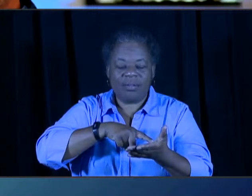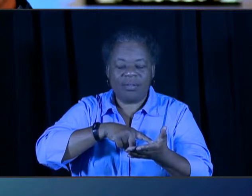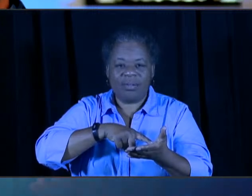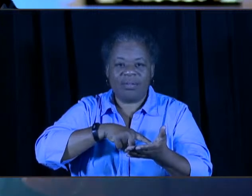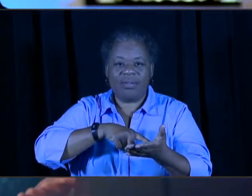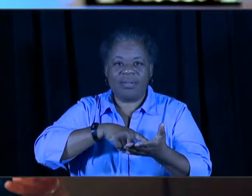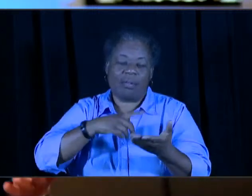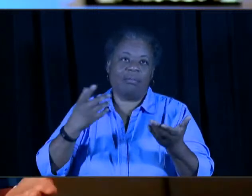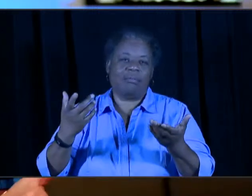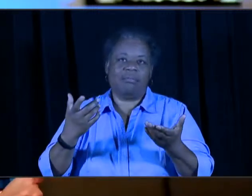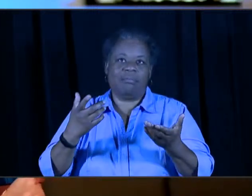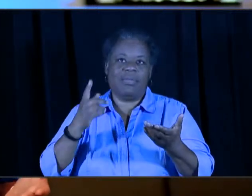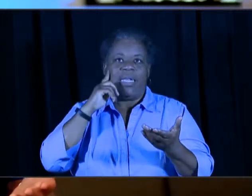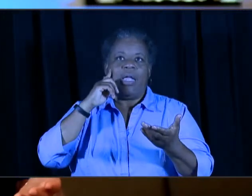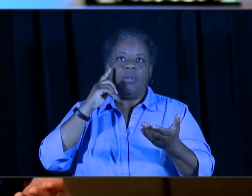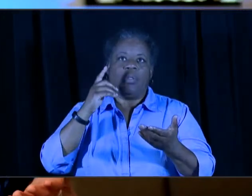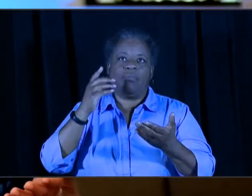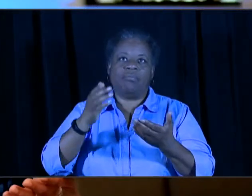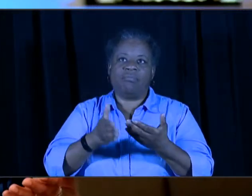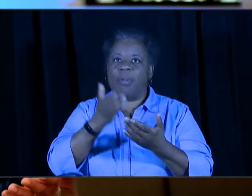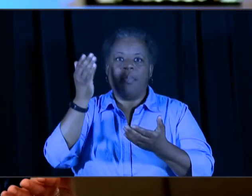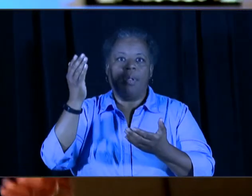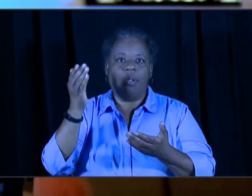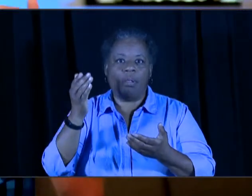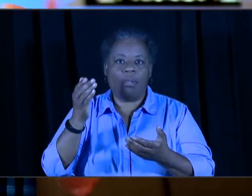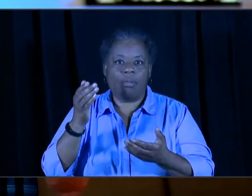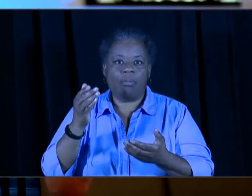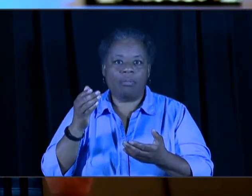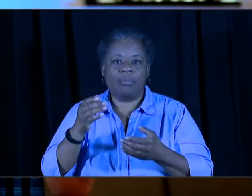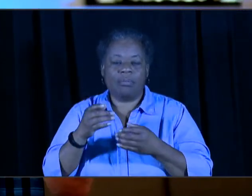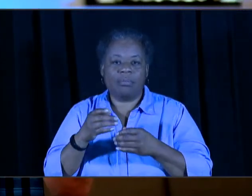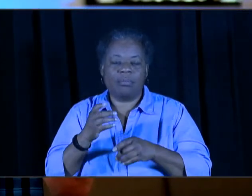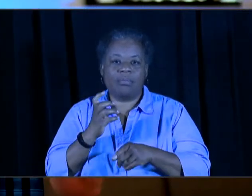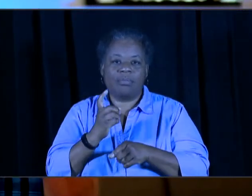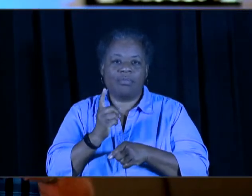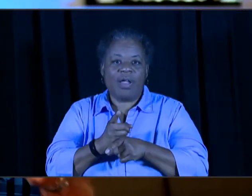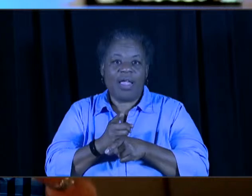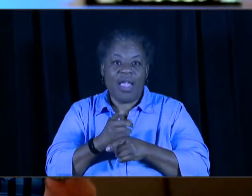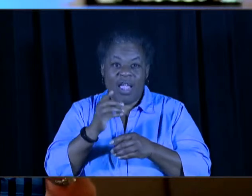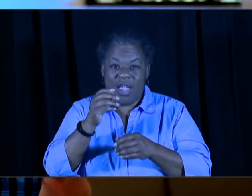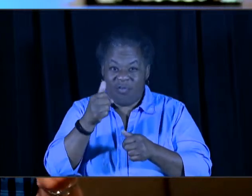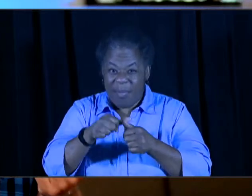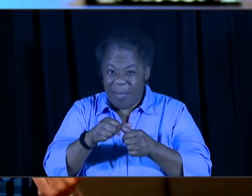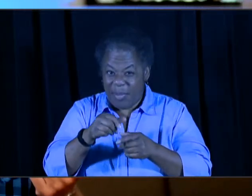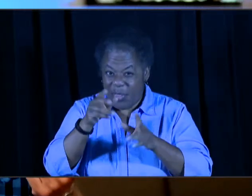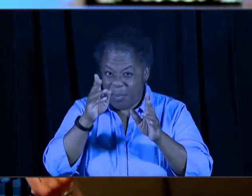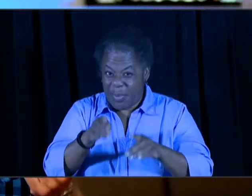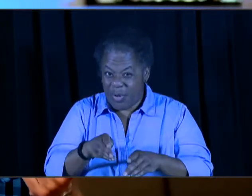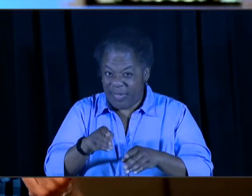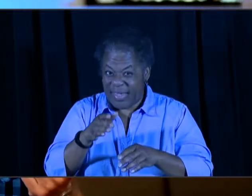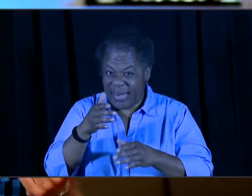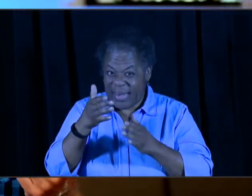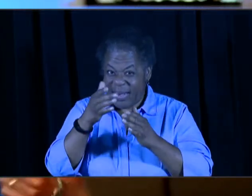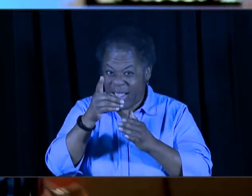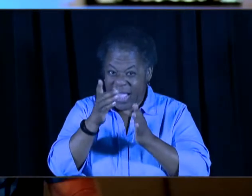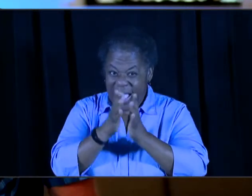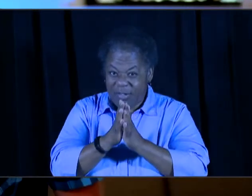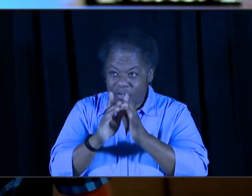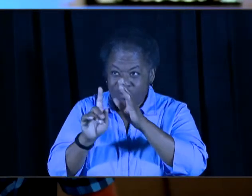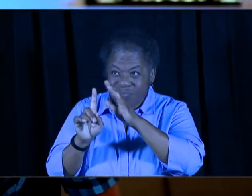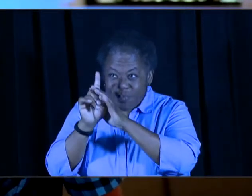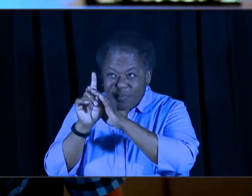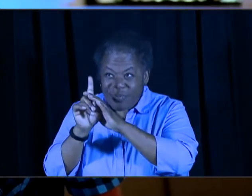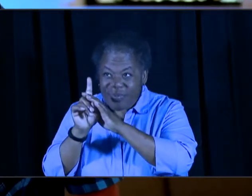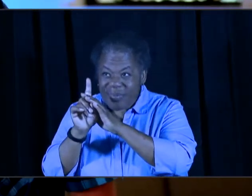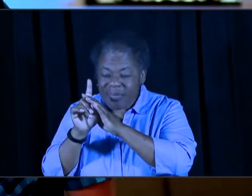Makes it sound so simple, doesn't it? Remember that person I asked you to think of, the person who wronged you? Just